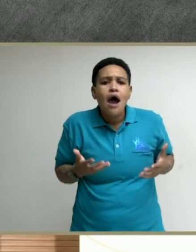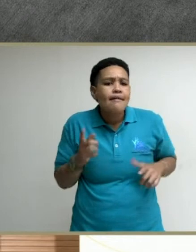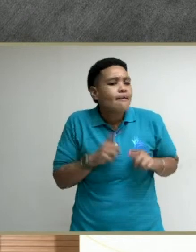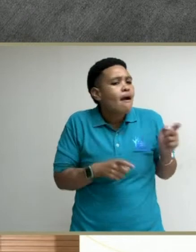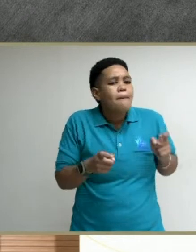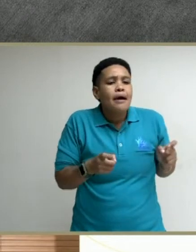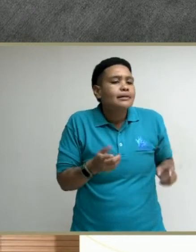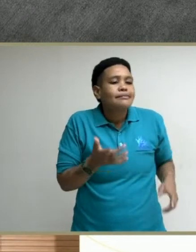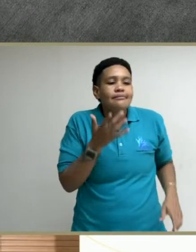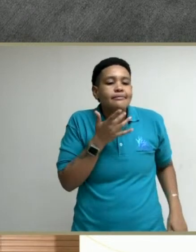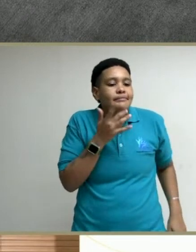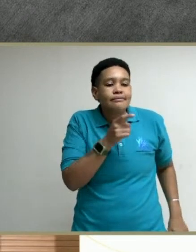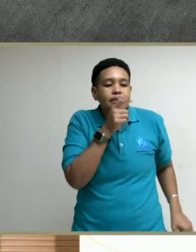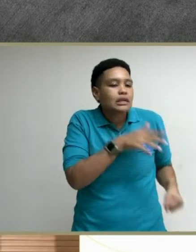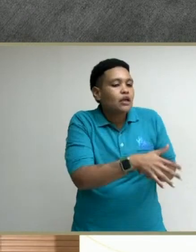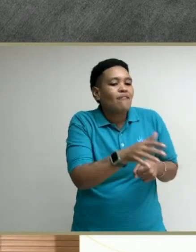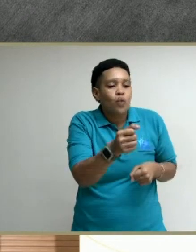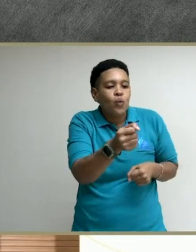hospitals.